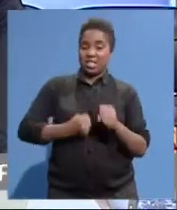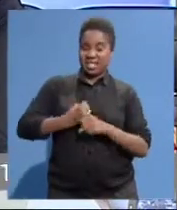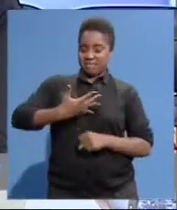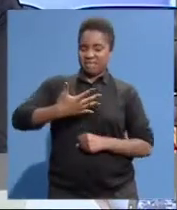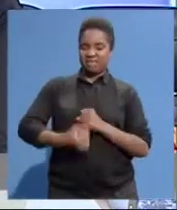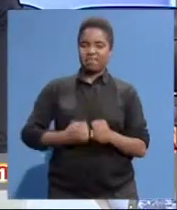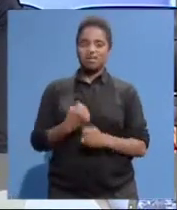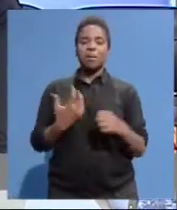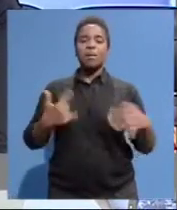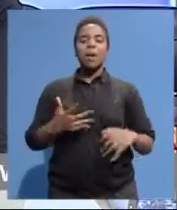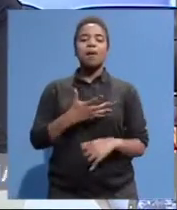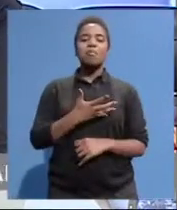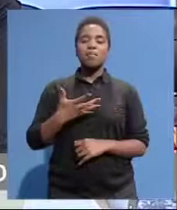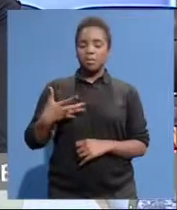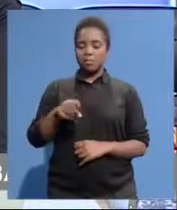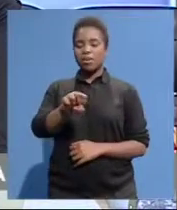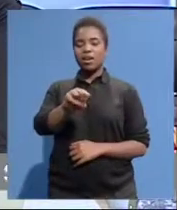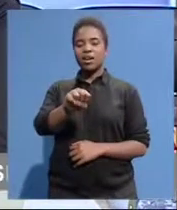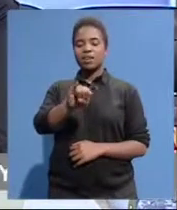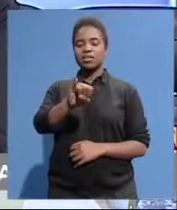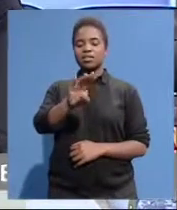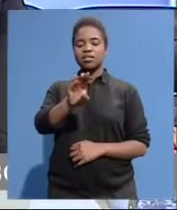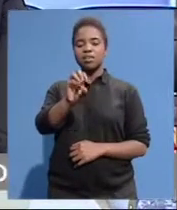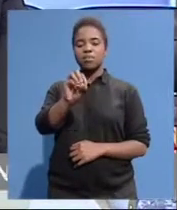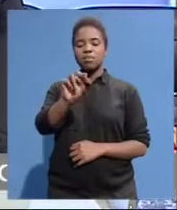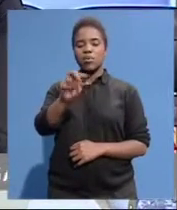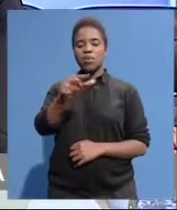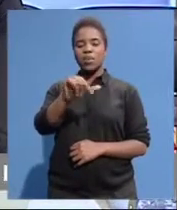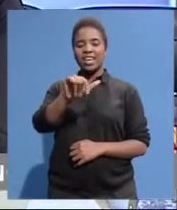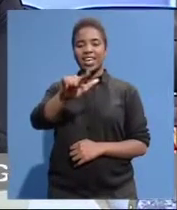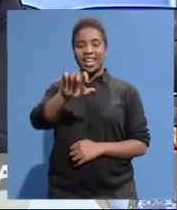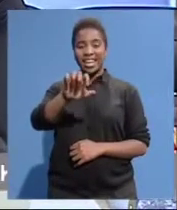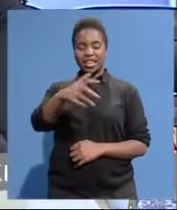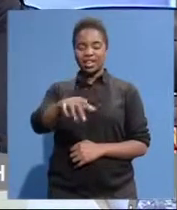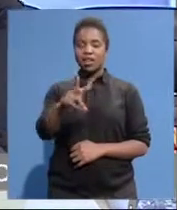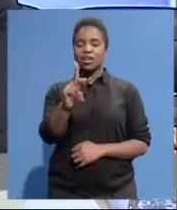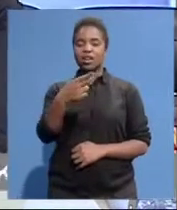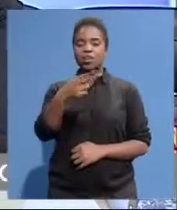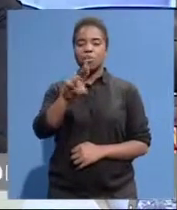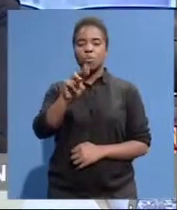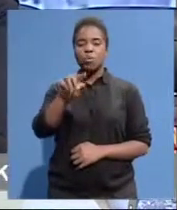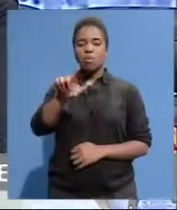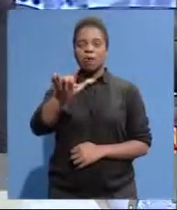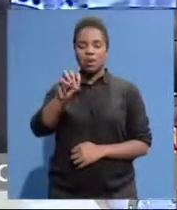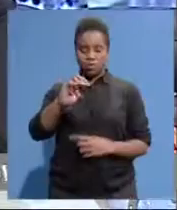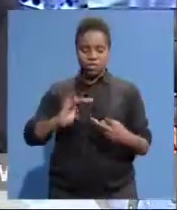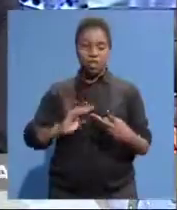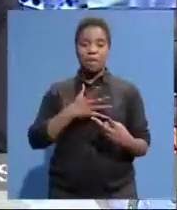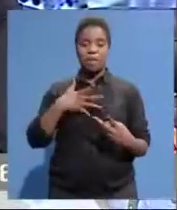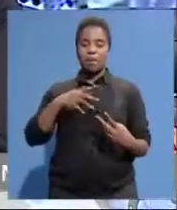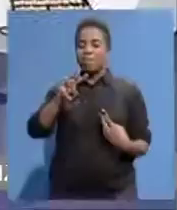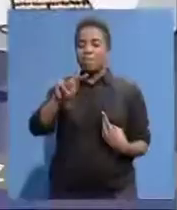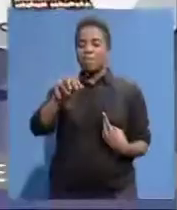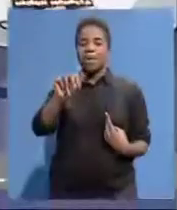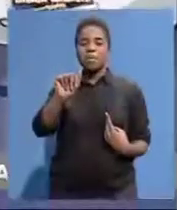Khumalo in a tribute to Mamire Makeba on the night I graduated my master's, that I wrote on the works of Mamire Makeba. So it was